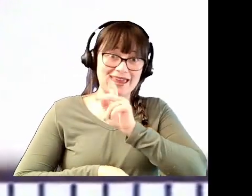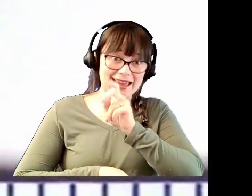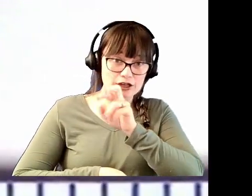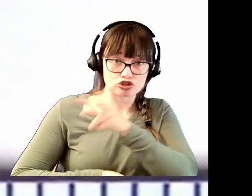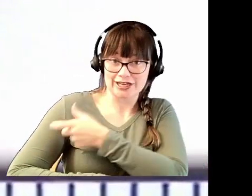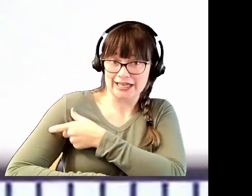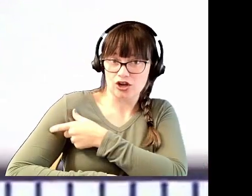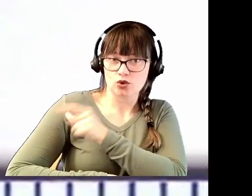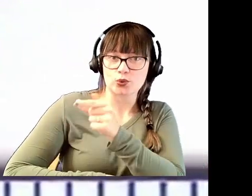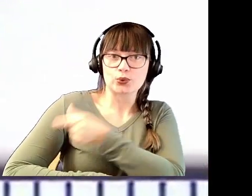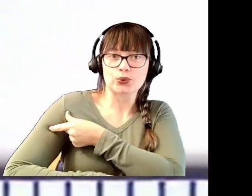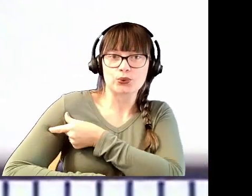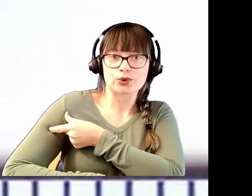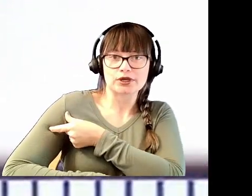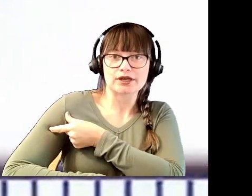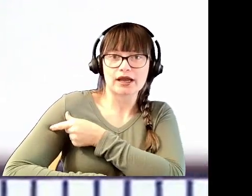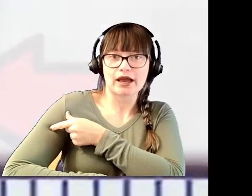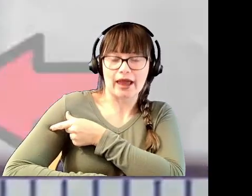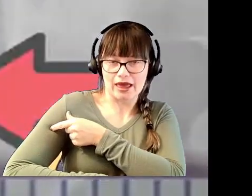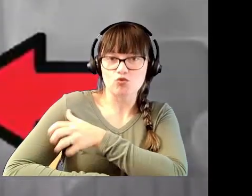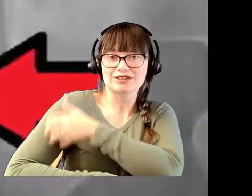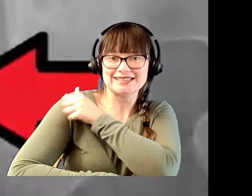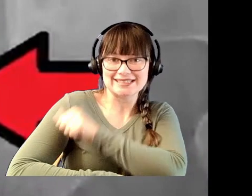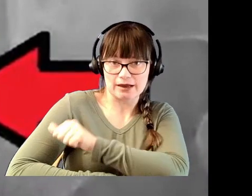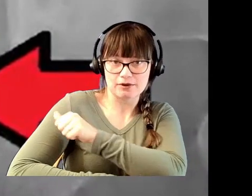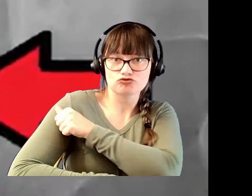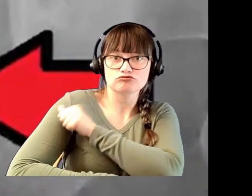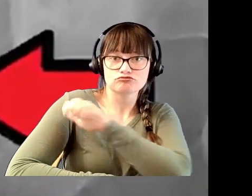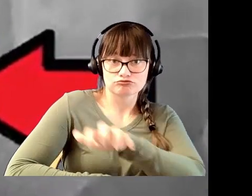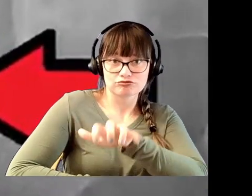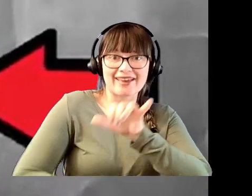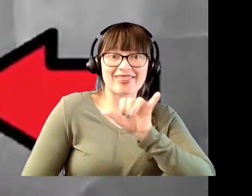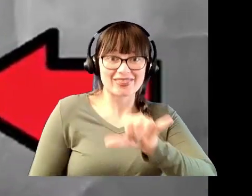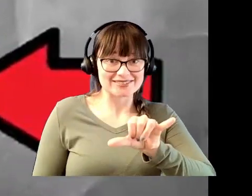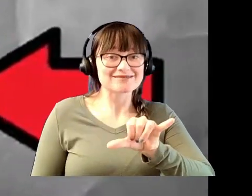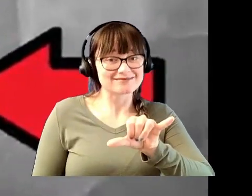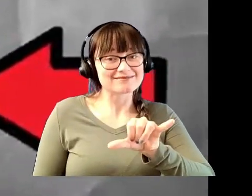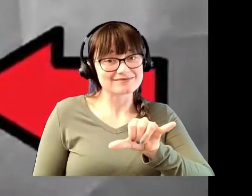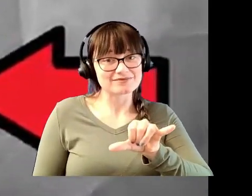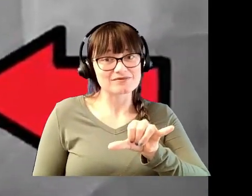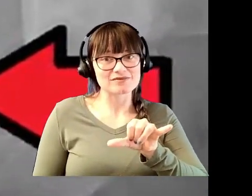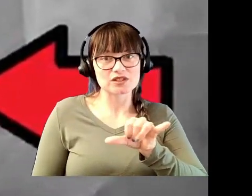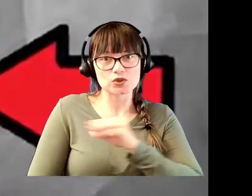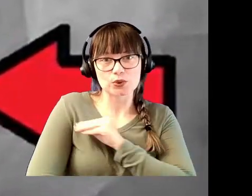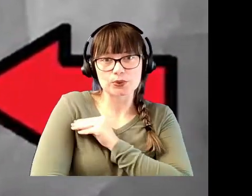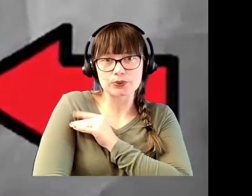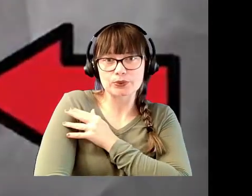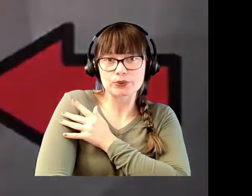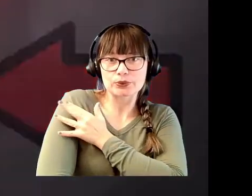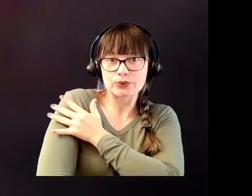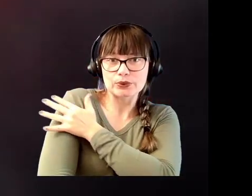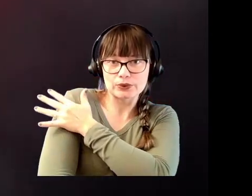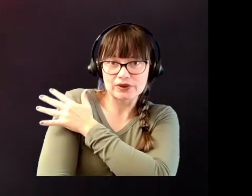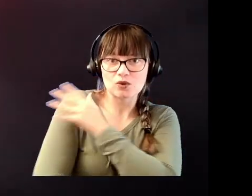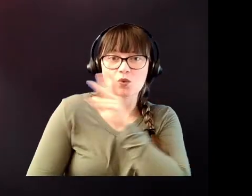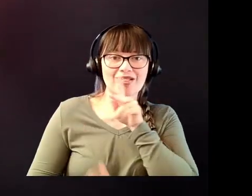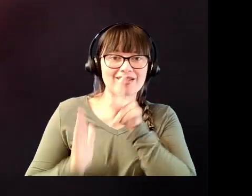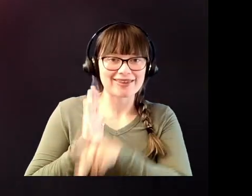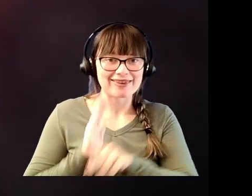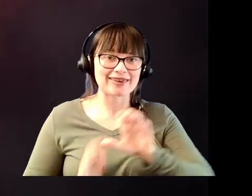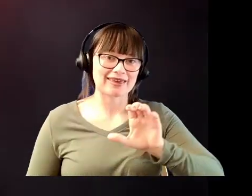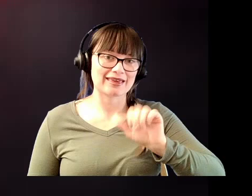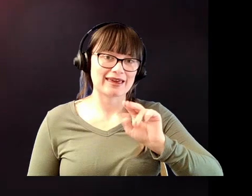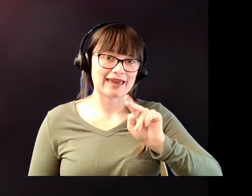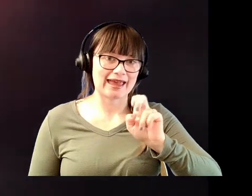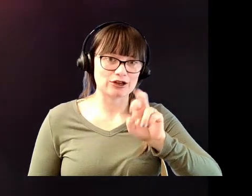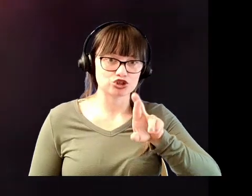newer treatments in prostate cancer, is they will actually implant radioactive seeds that emit a small amount of radiation and kill the cancer